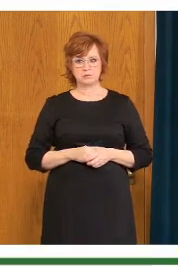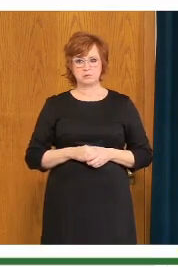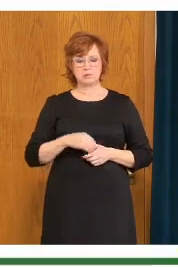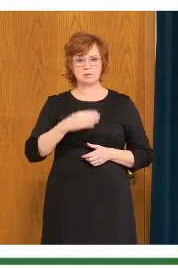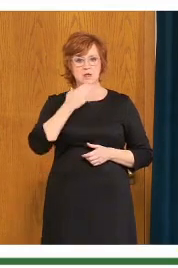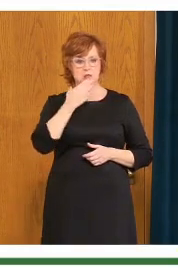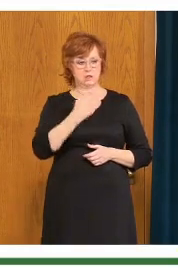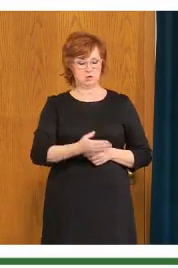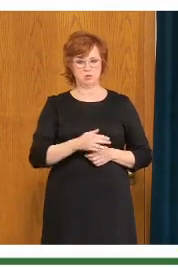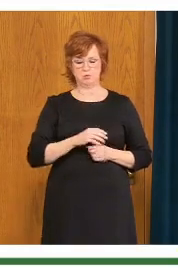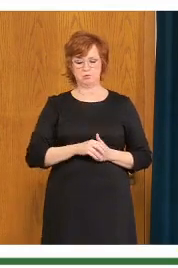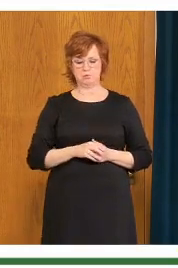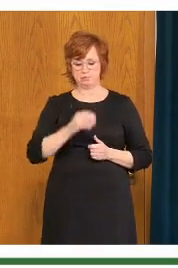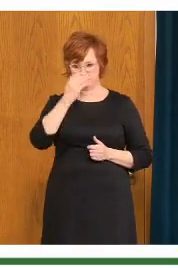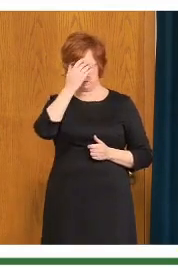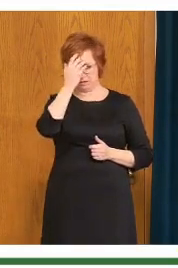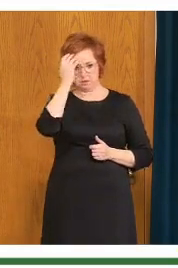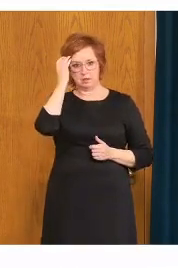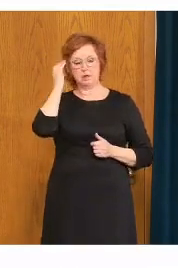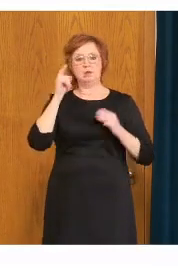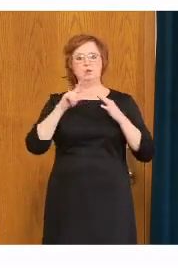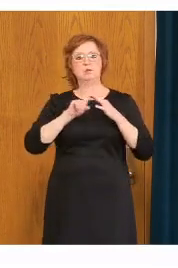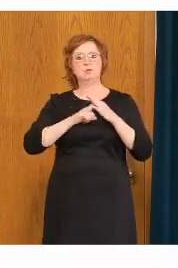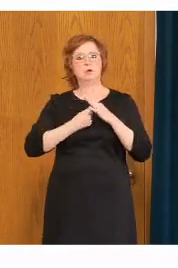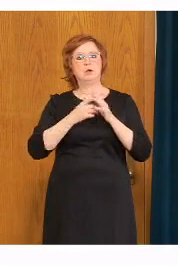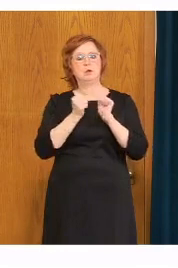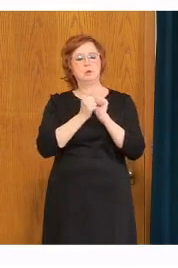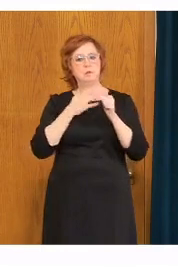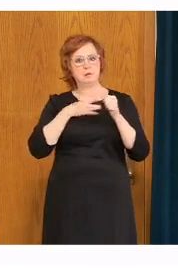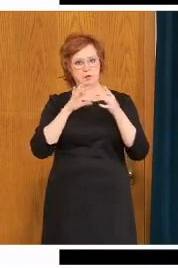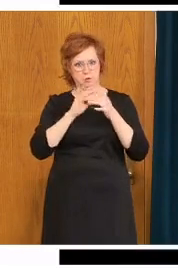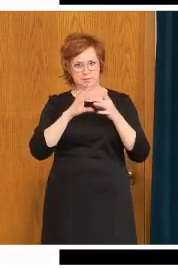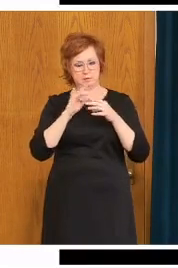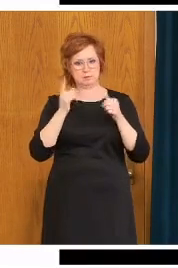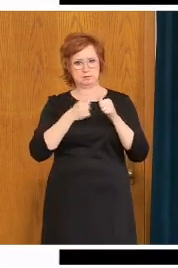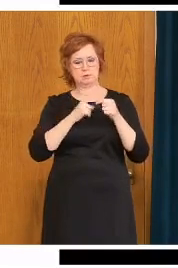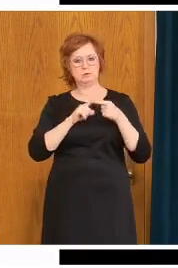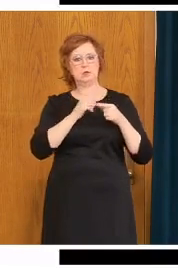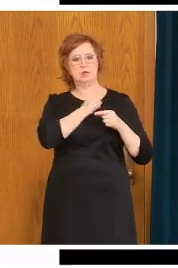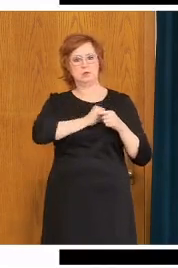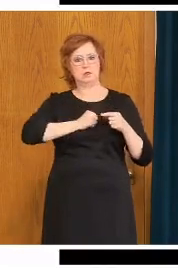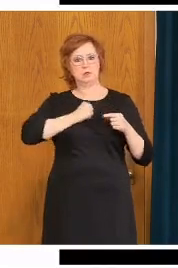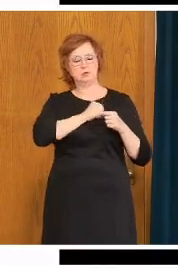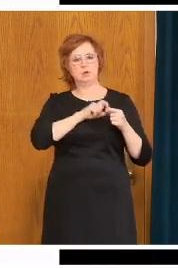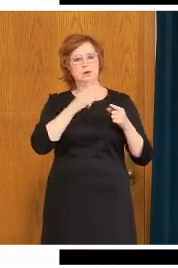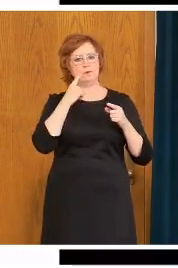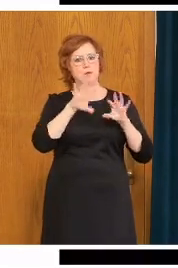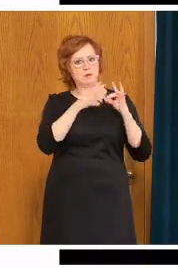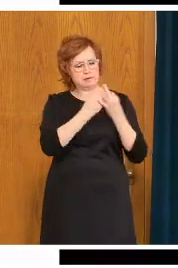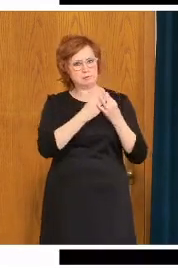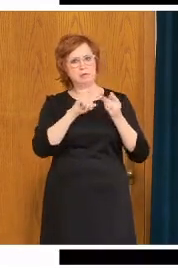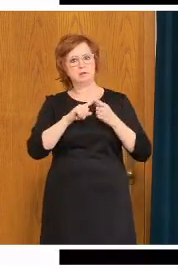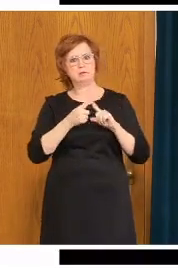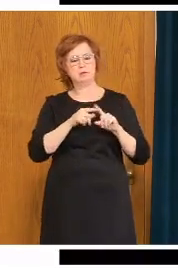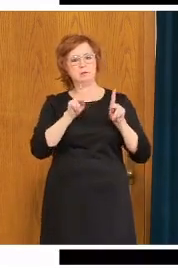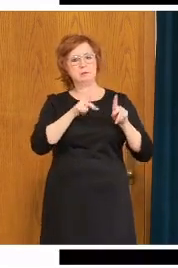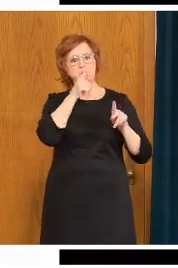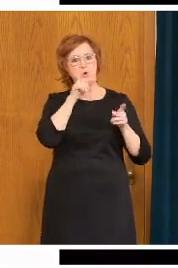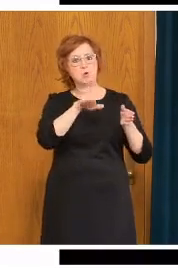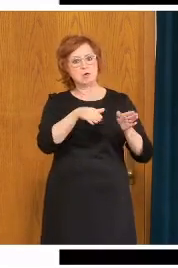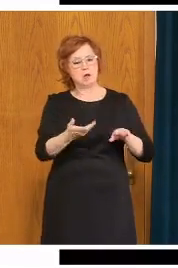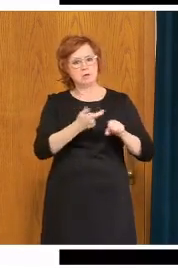Thank you, Minister. So I'll begin by, first of all, offering my condolences to the families and friends of